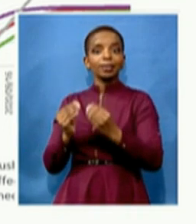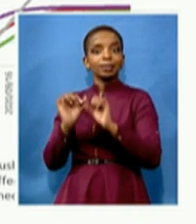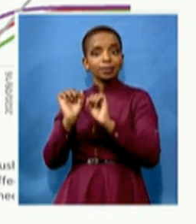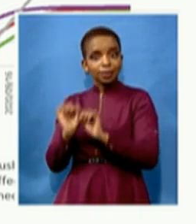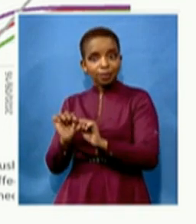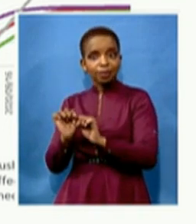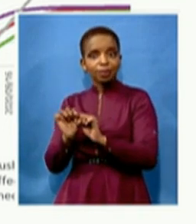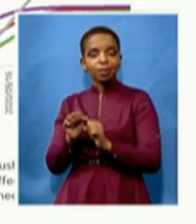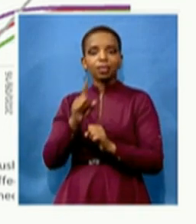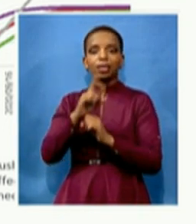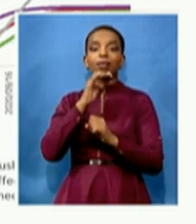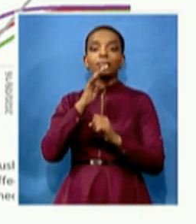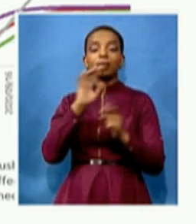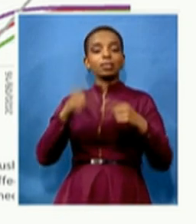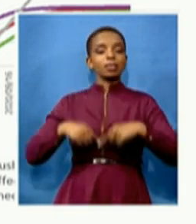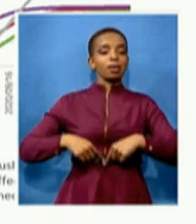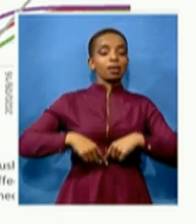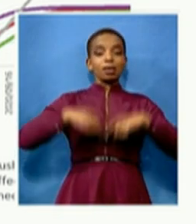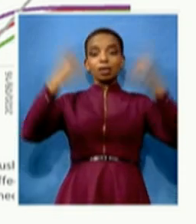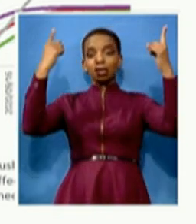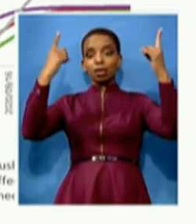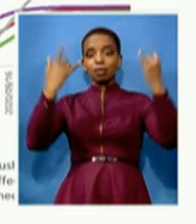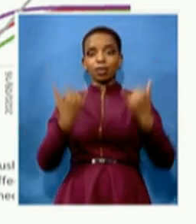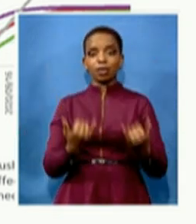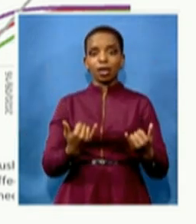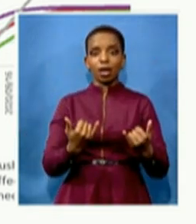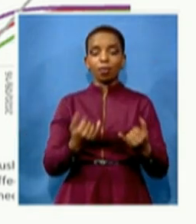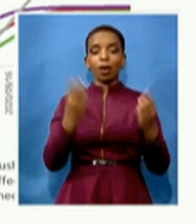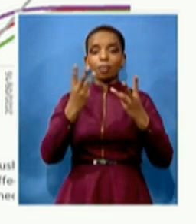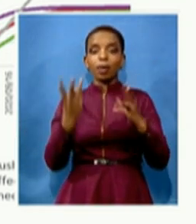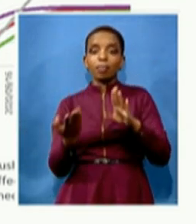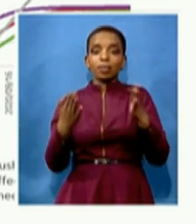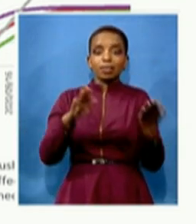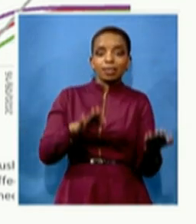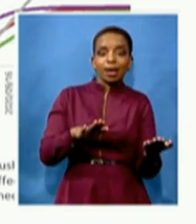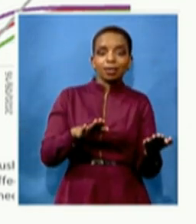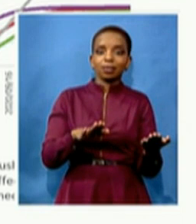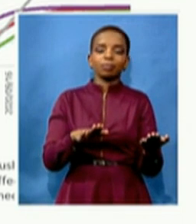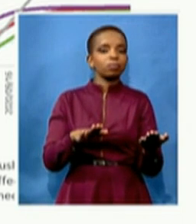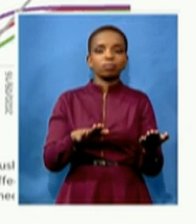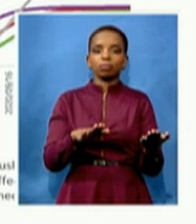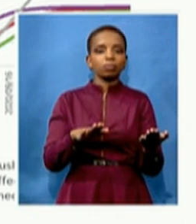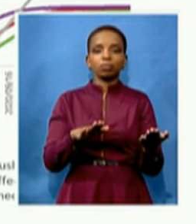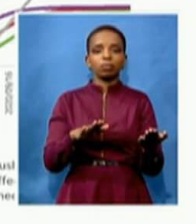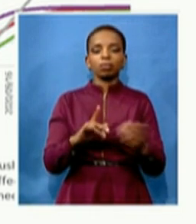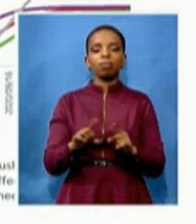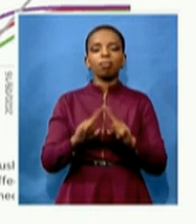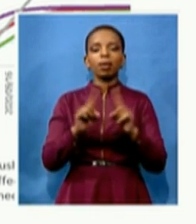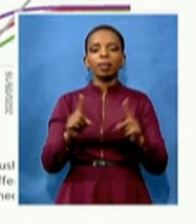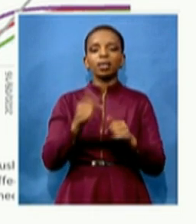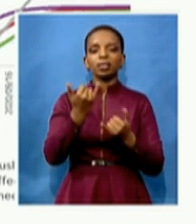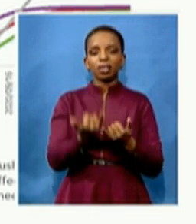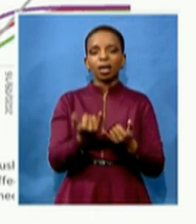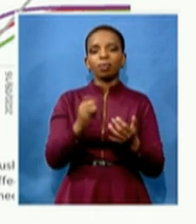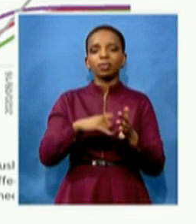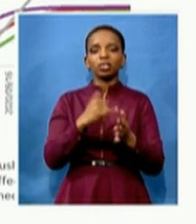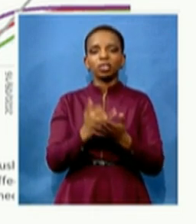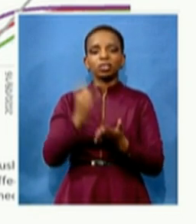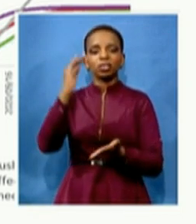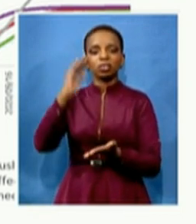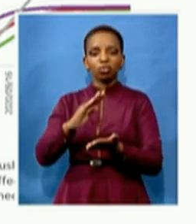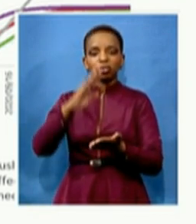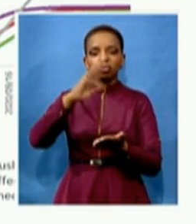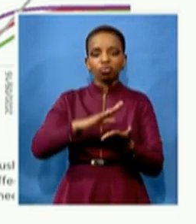rates, other than the potential overflow from shortages in hospital facilities. Scenario 2, we